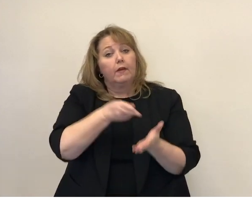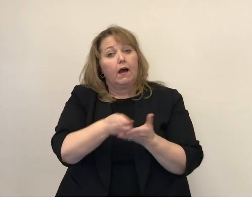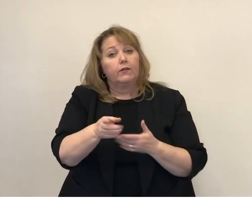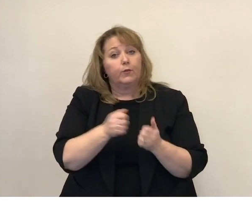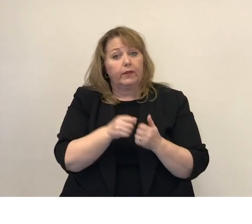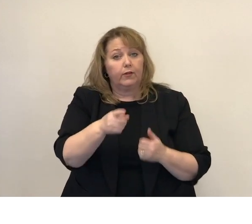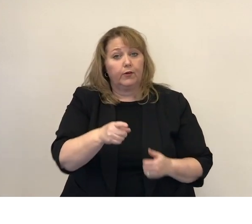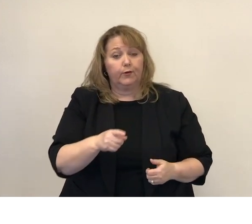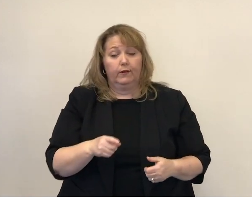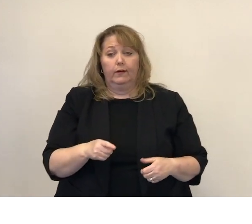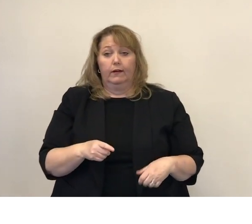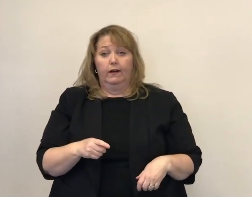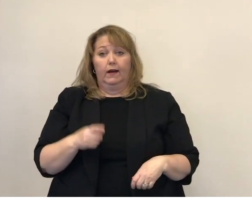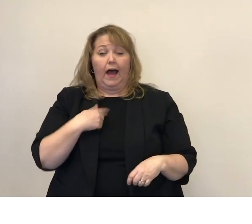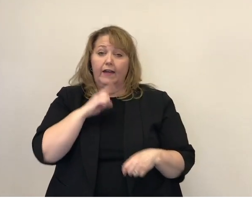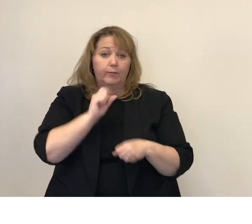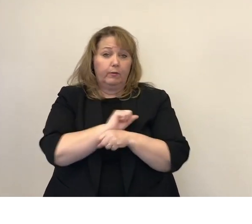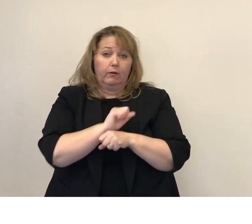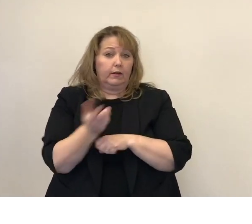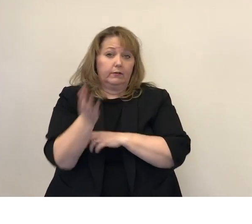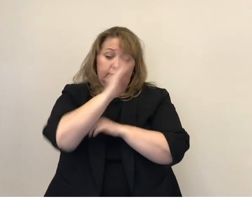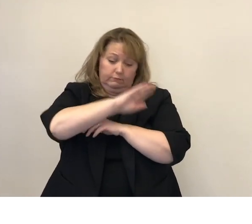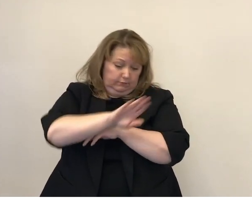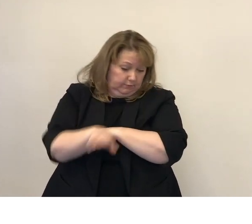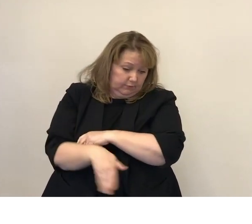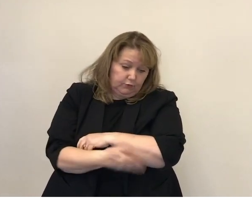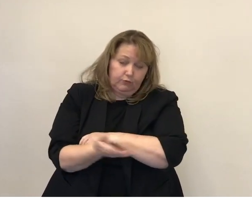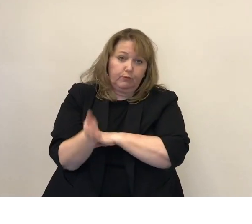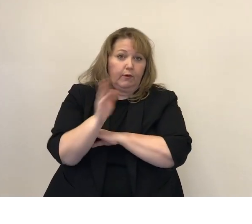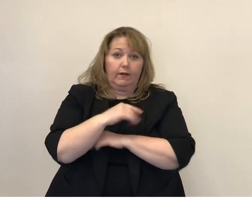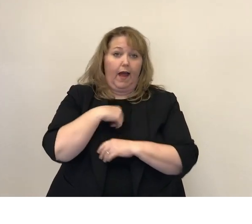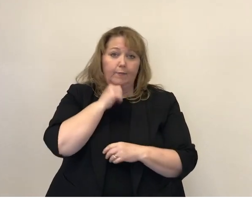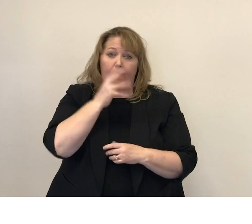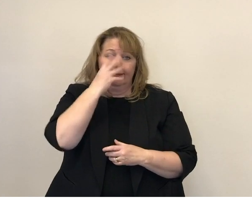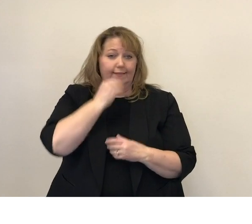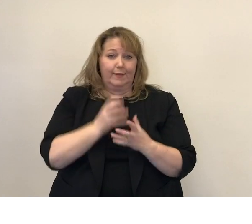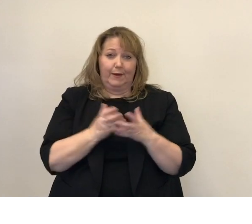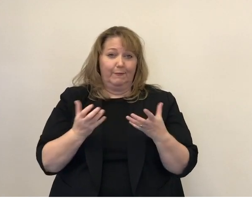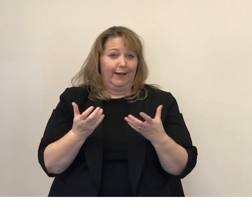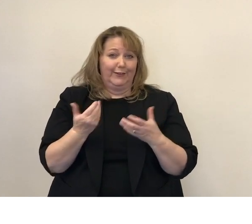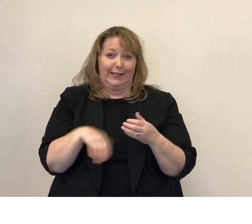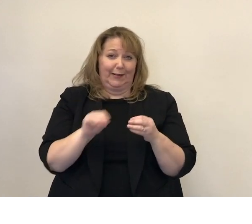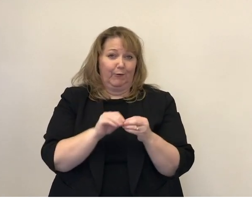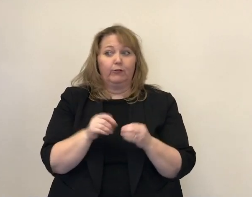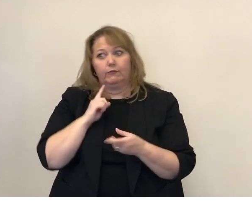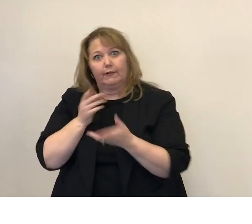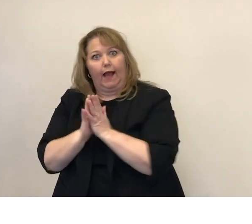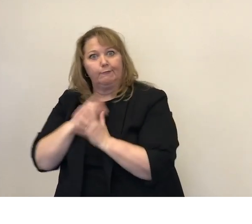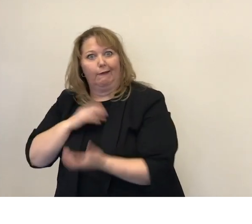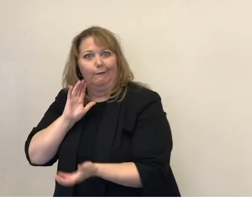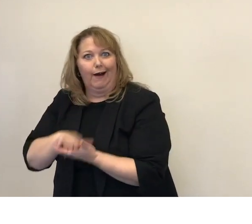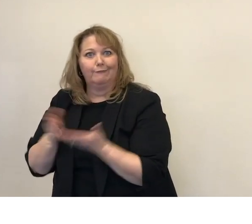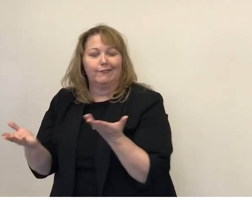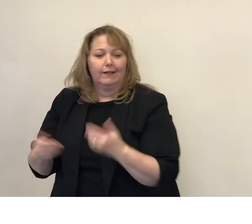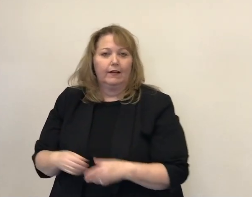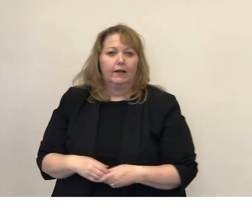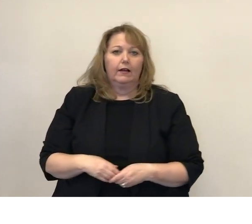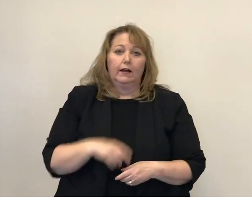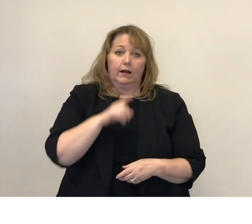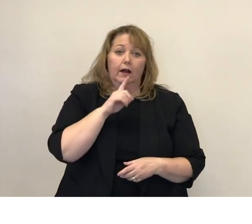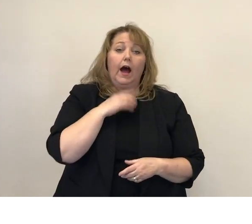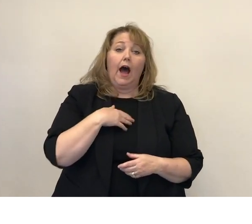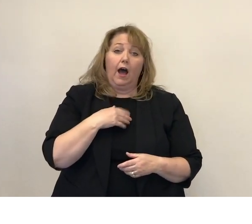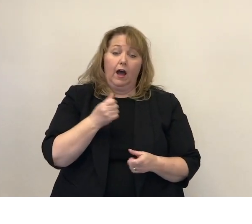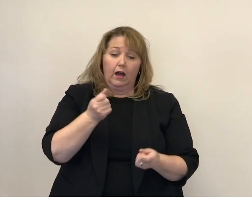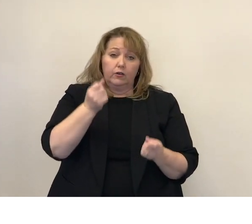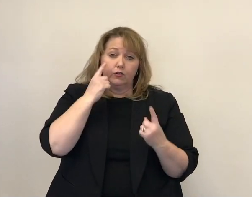don't sleep well anymore, analyzing these decisions. I know it's tough to stay home. I